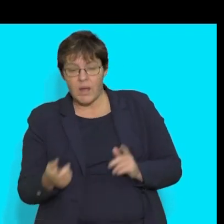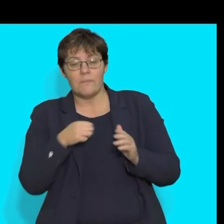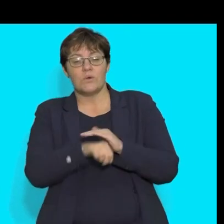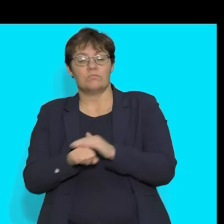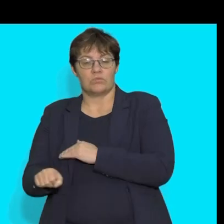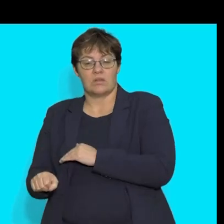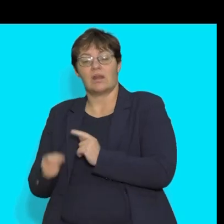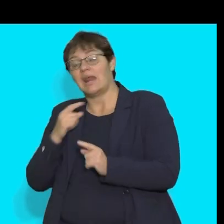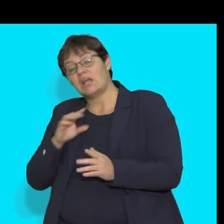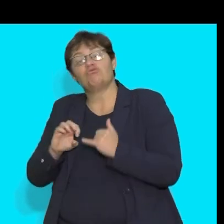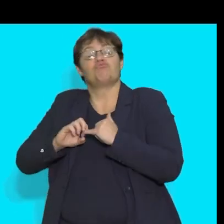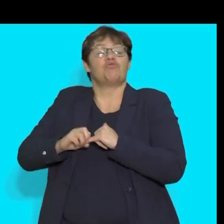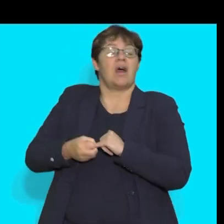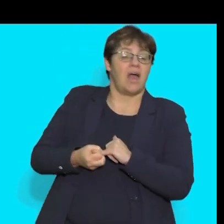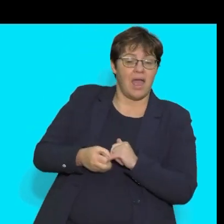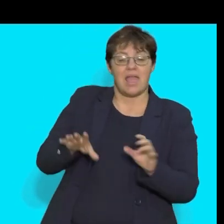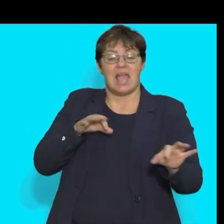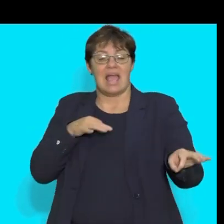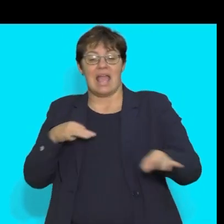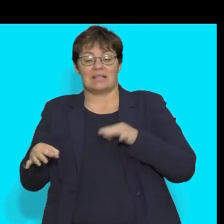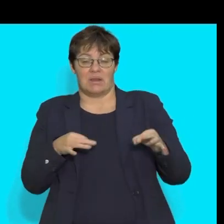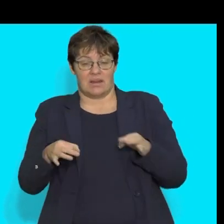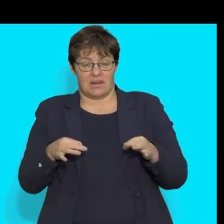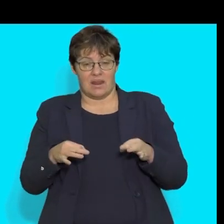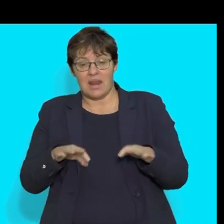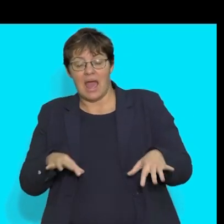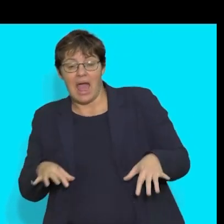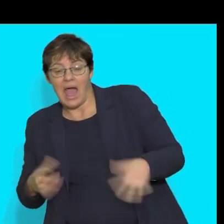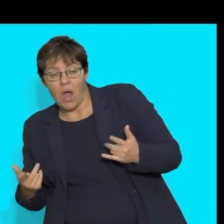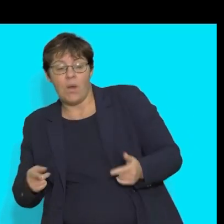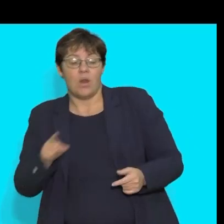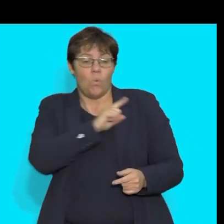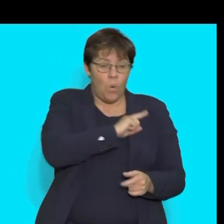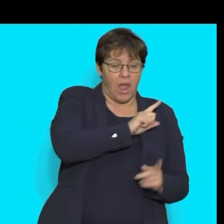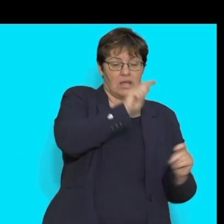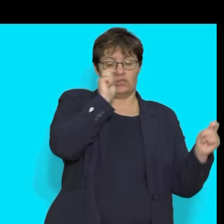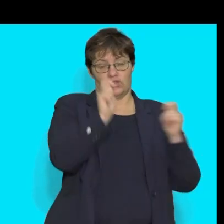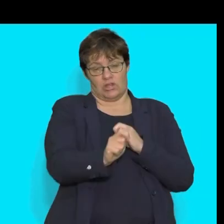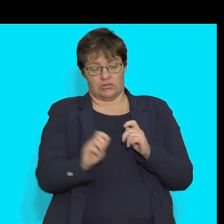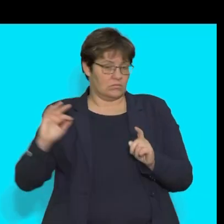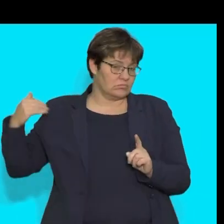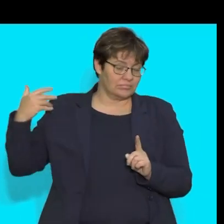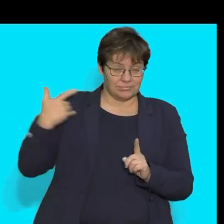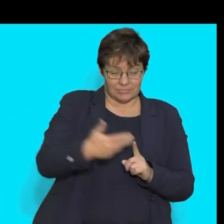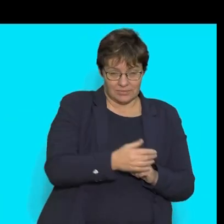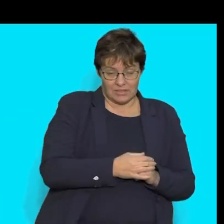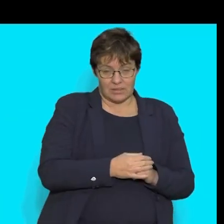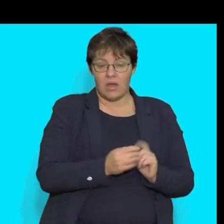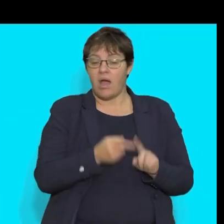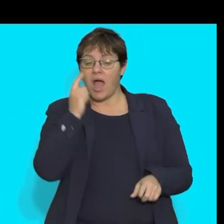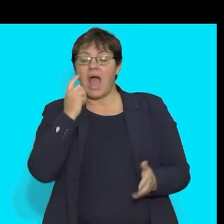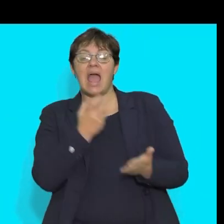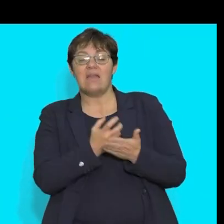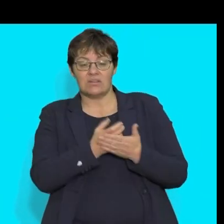and he attempted to explain how and why species had changed. And from those, he had evidence